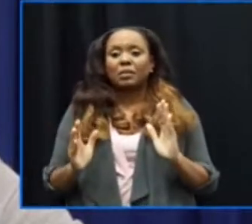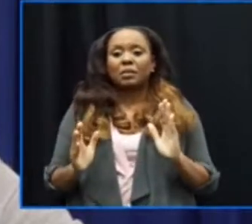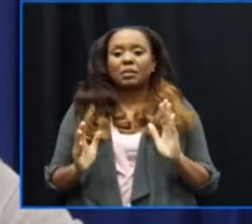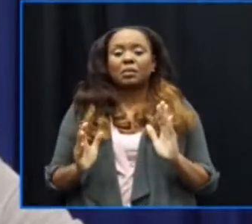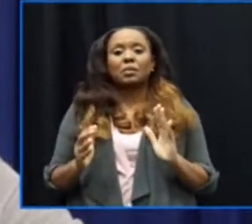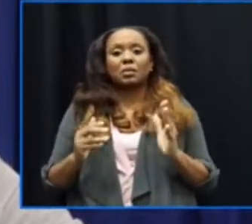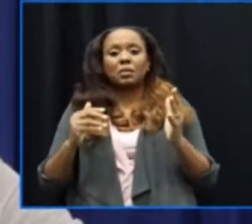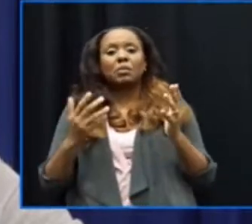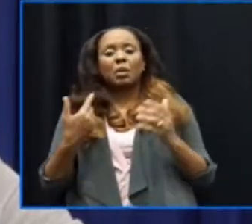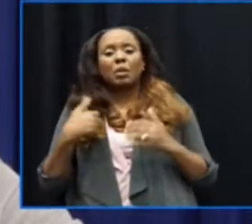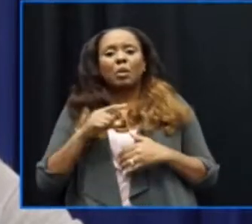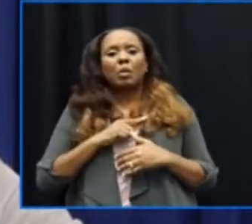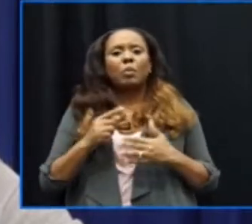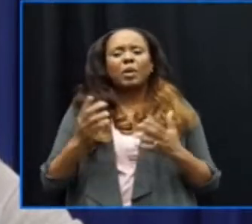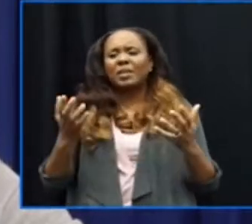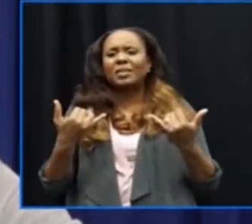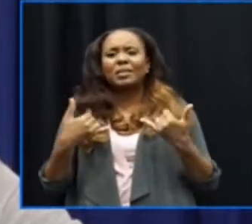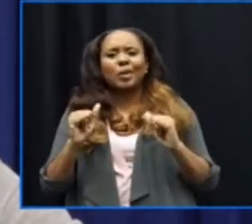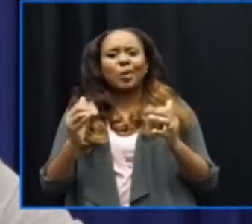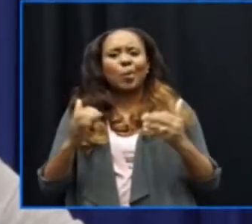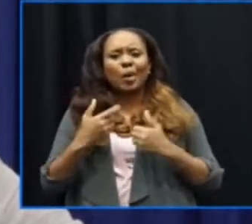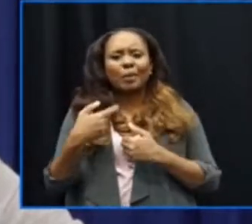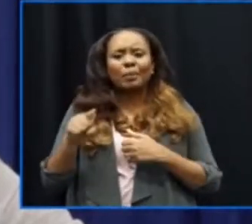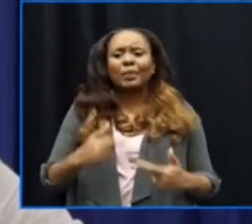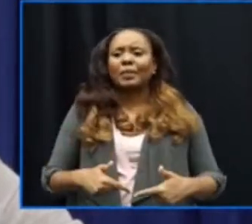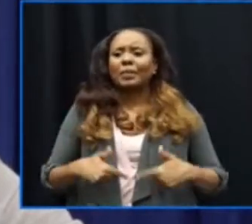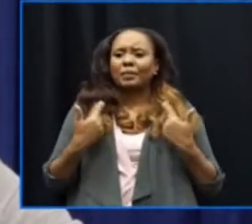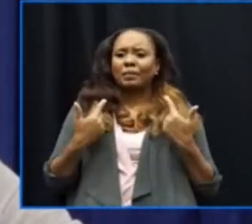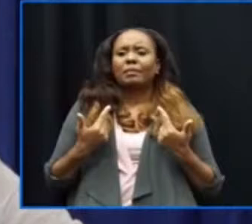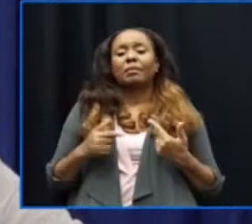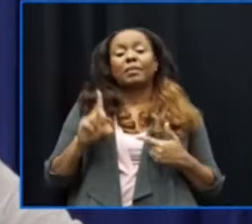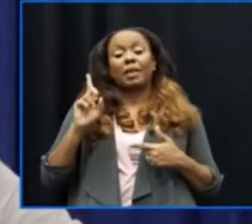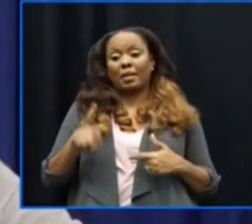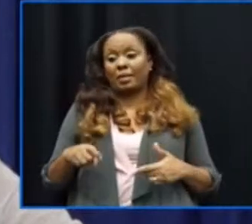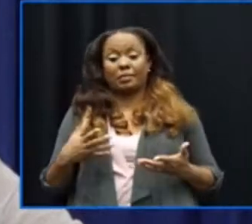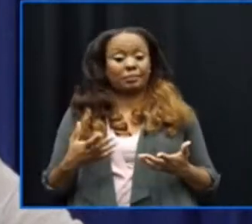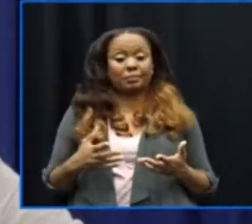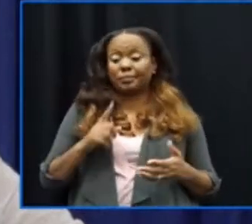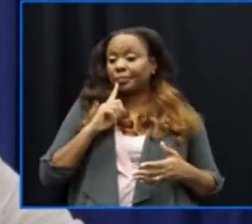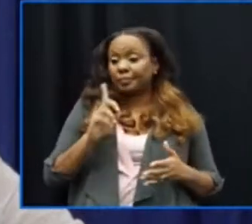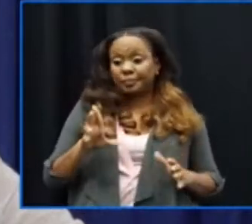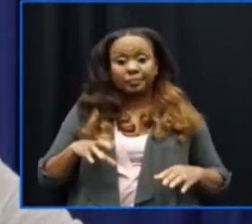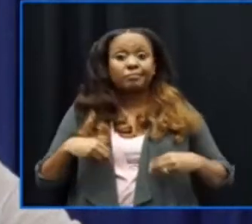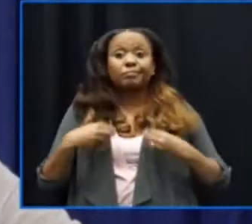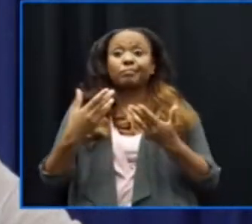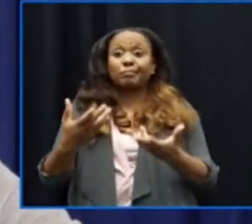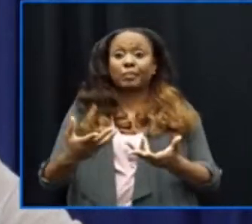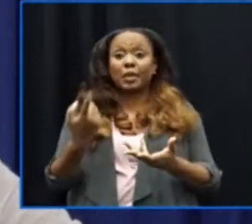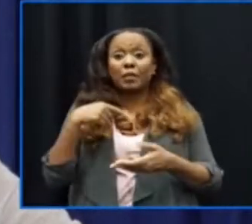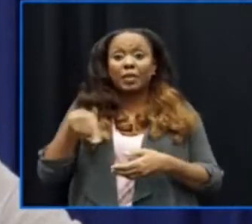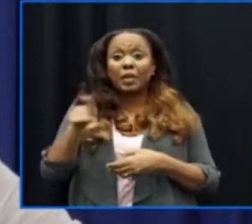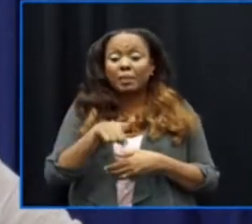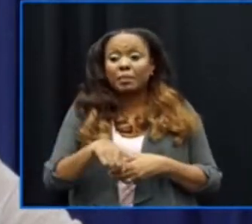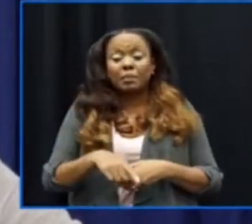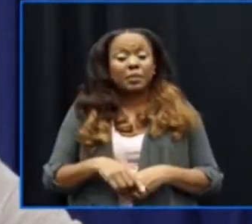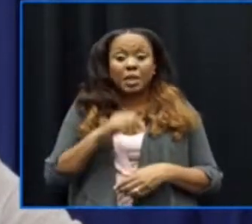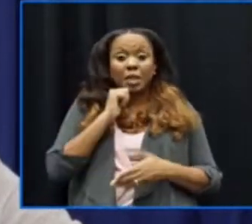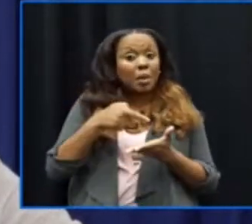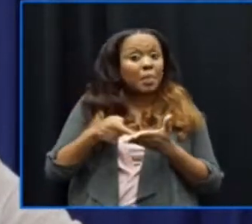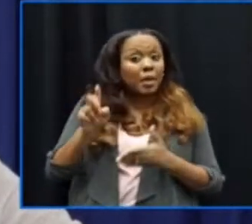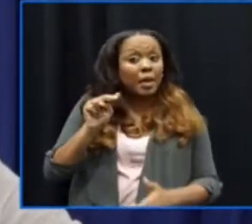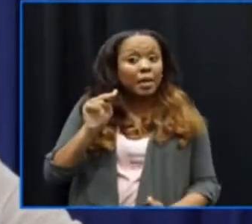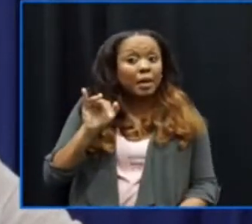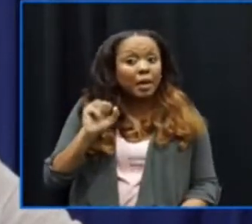be able to live. And we therefore need to have a different communication campaign. The NIS accepts that